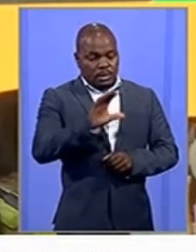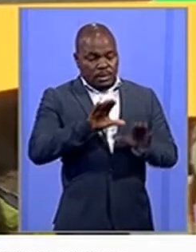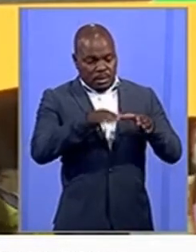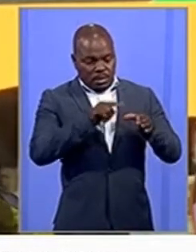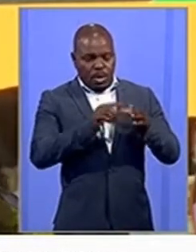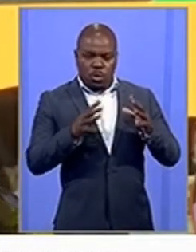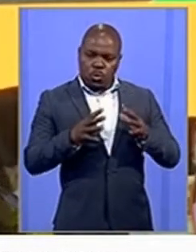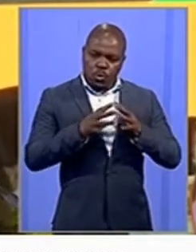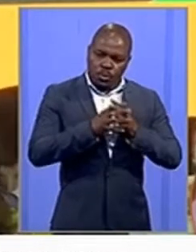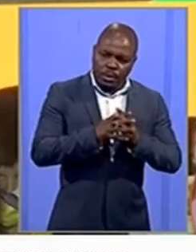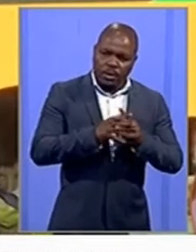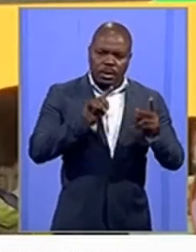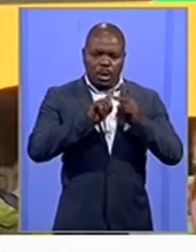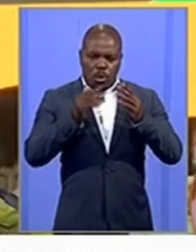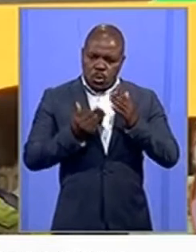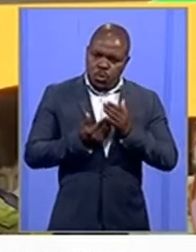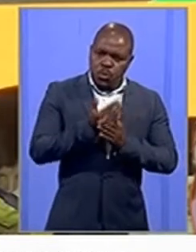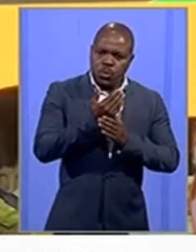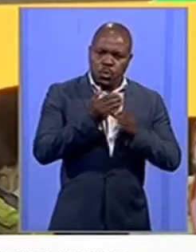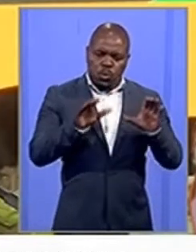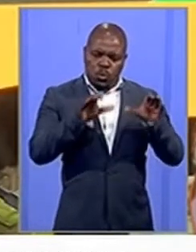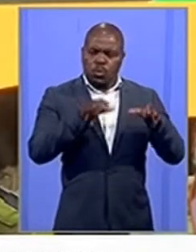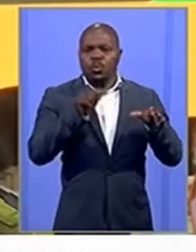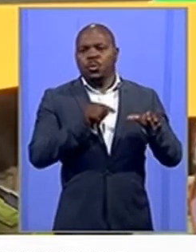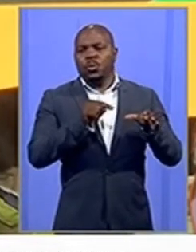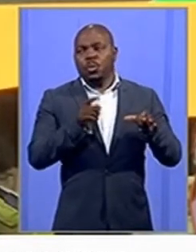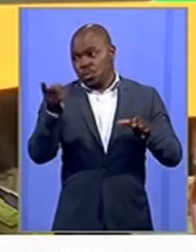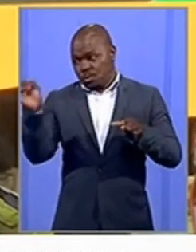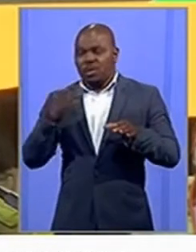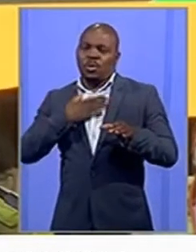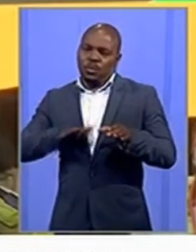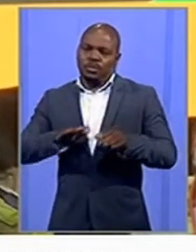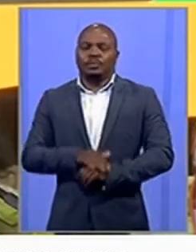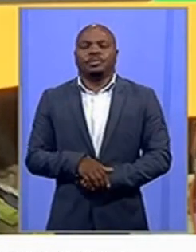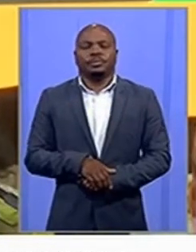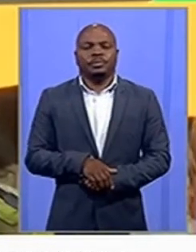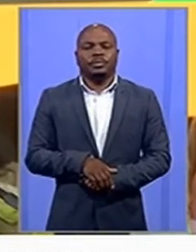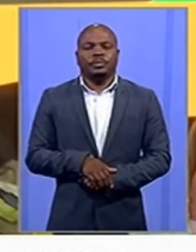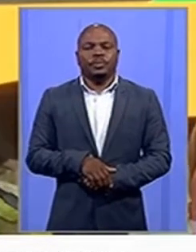renewed, and revitalized African National Congress.